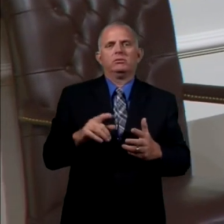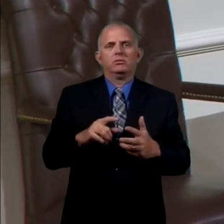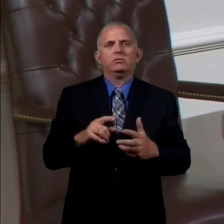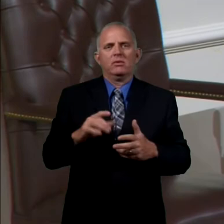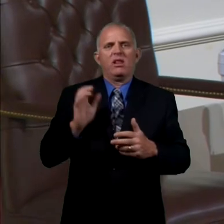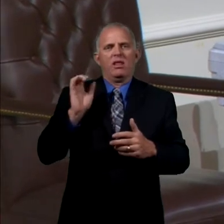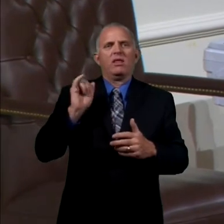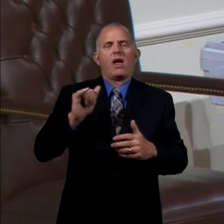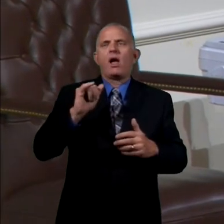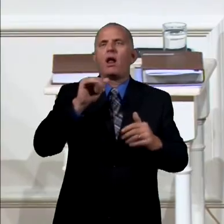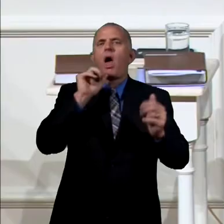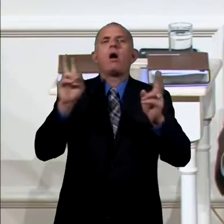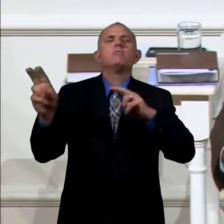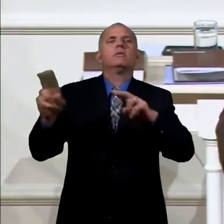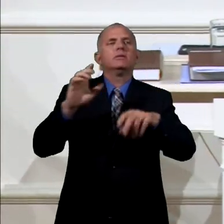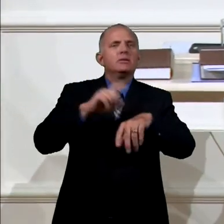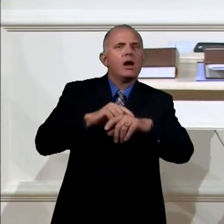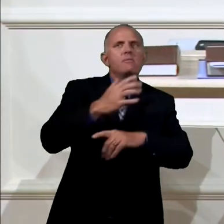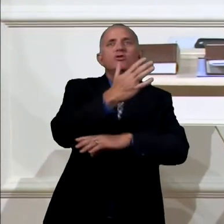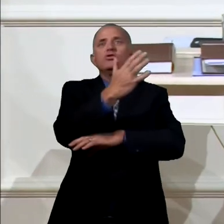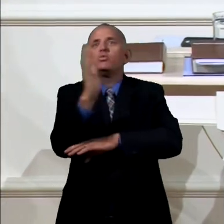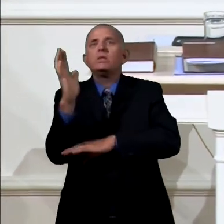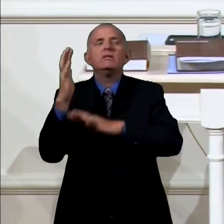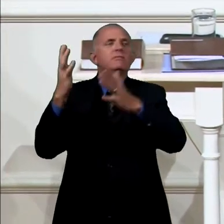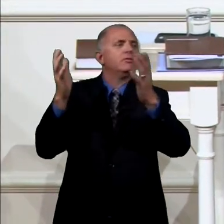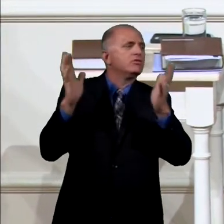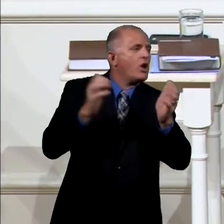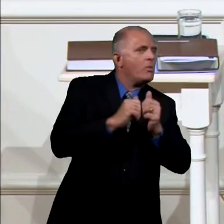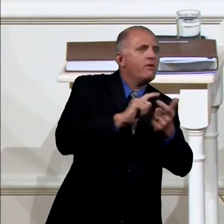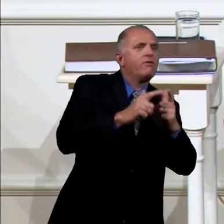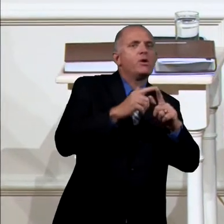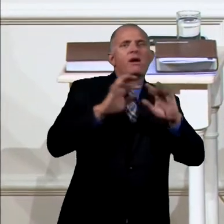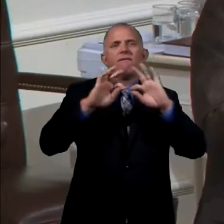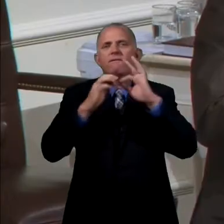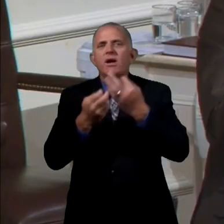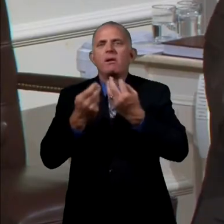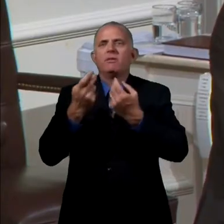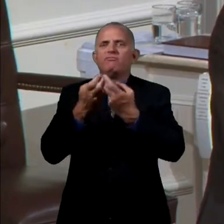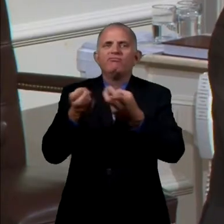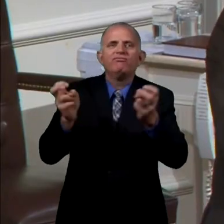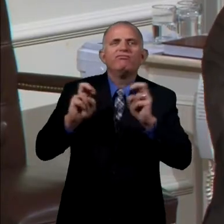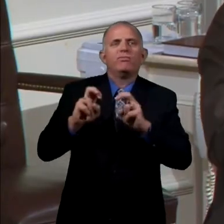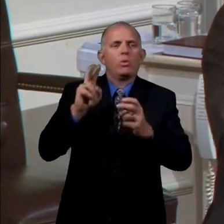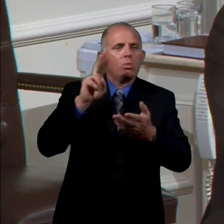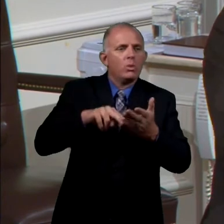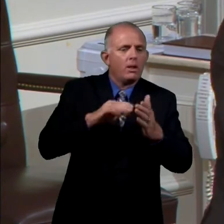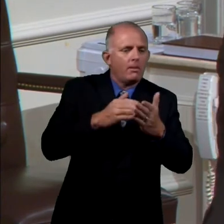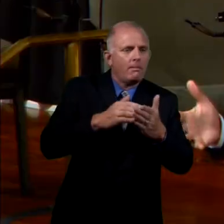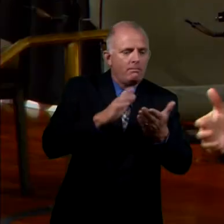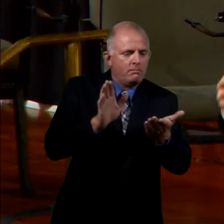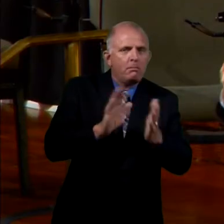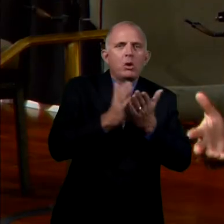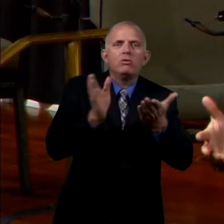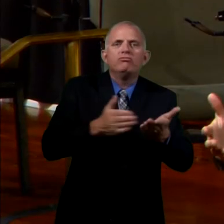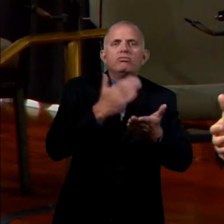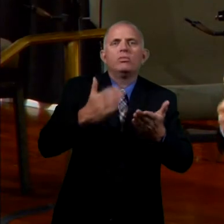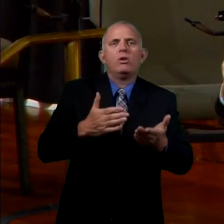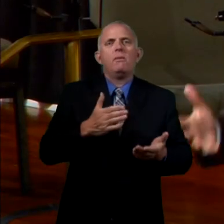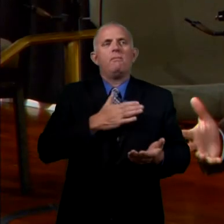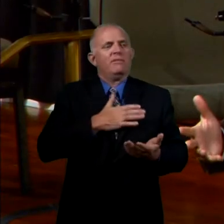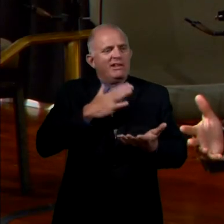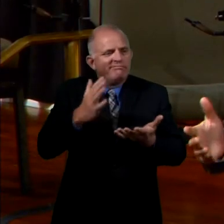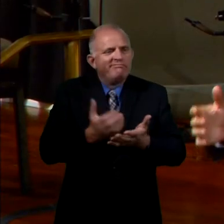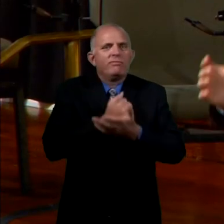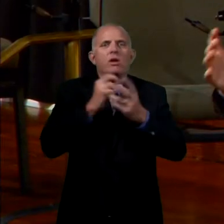enjoying talking with my family or my friends, instead of enjoying sitting down and reading a book, or instead of enjoying just seeing the nature as I drive to work